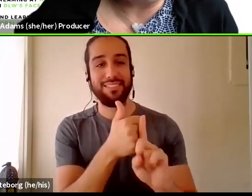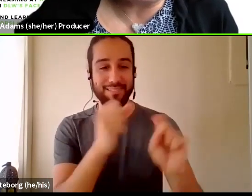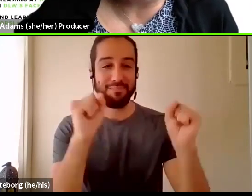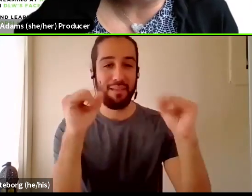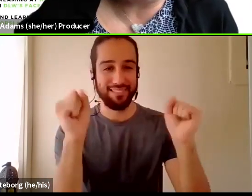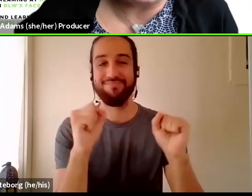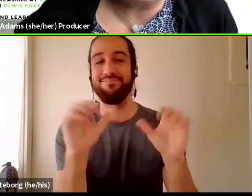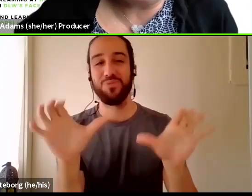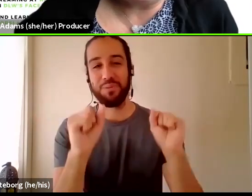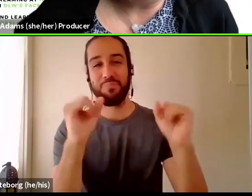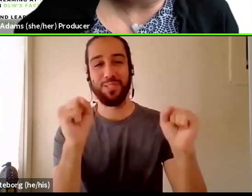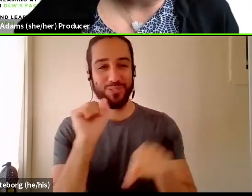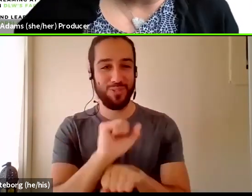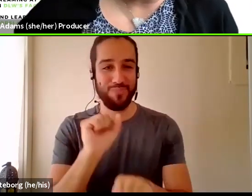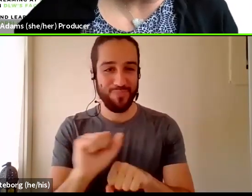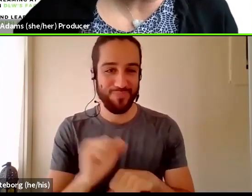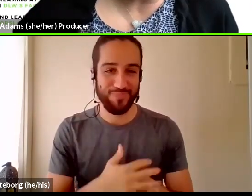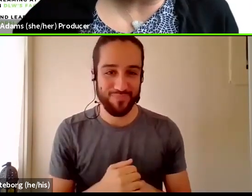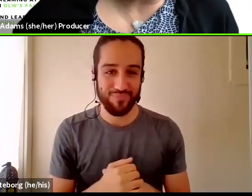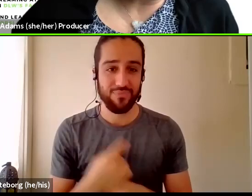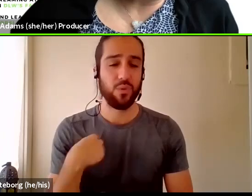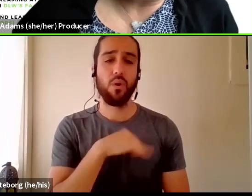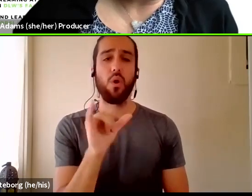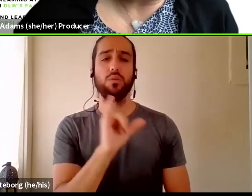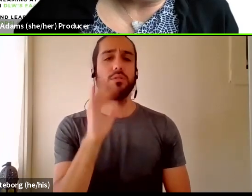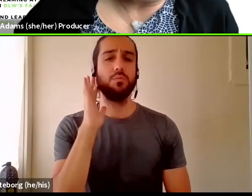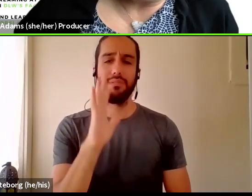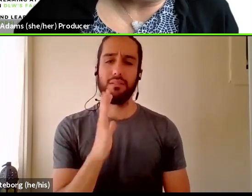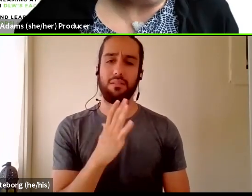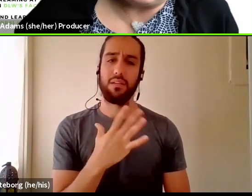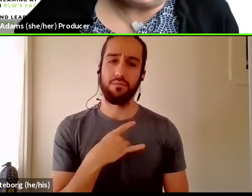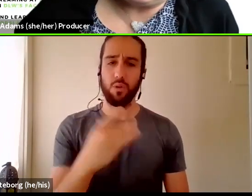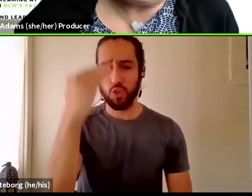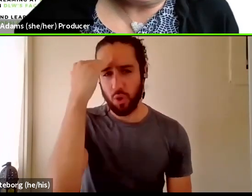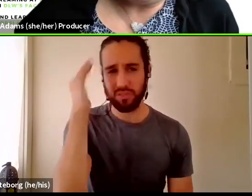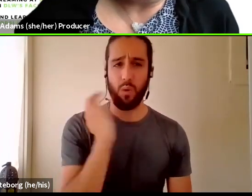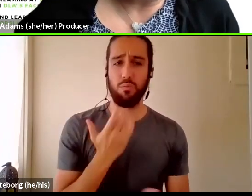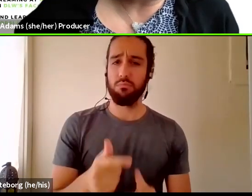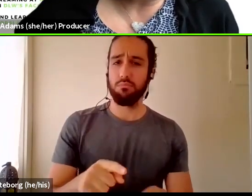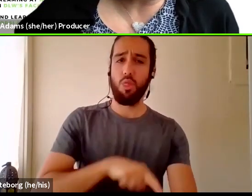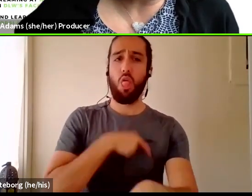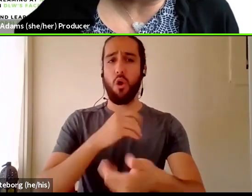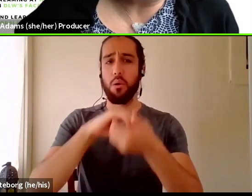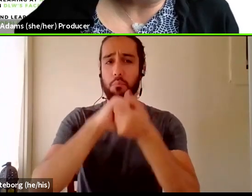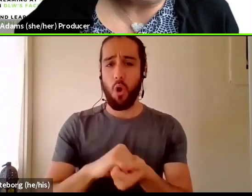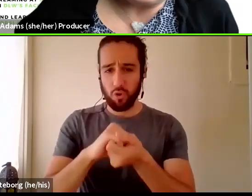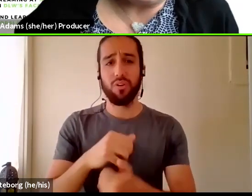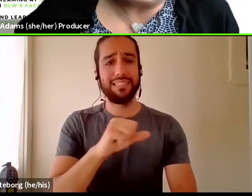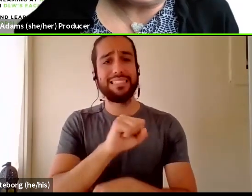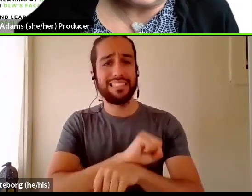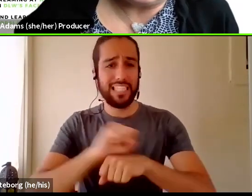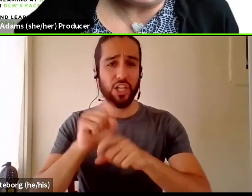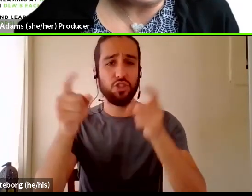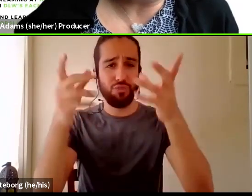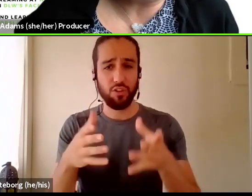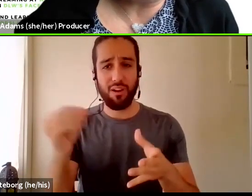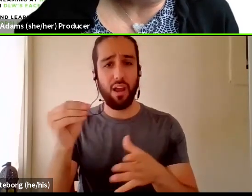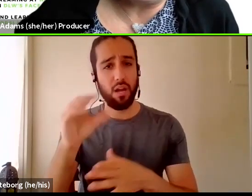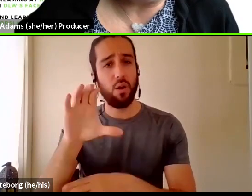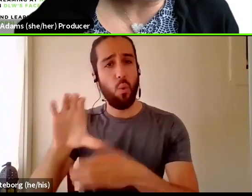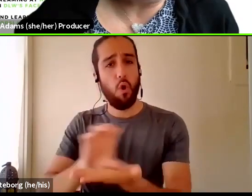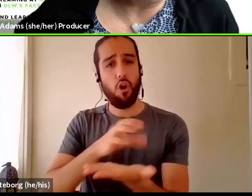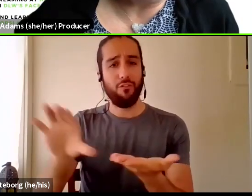doing an amazing job. We'd also like to acknowledge our longstanding partners. So Stage Directors and Choreographers Society,